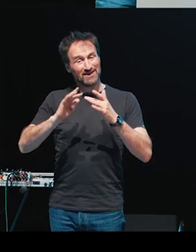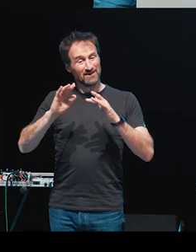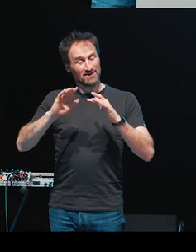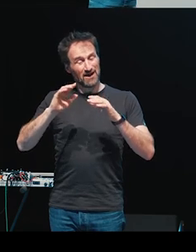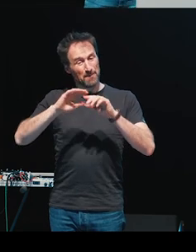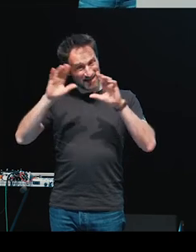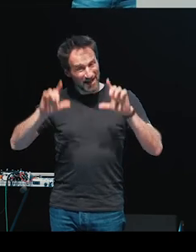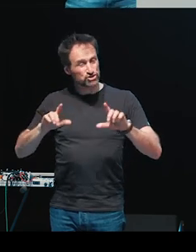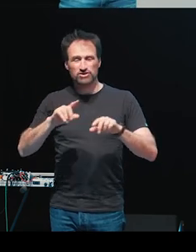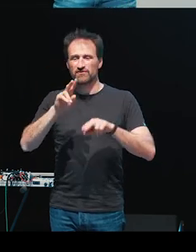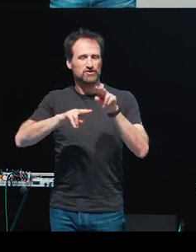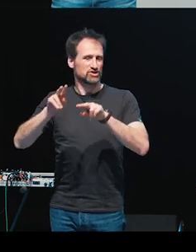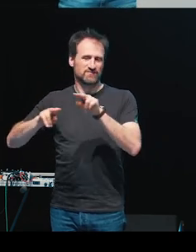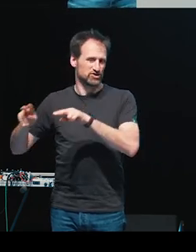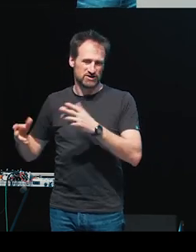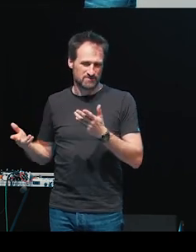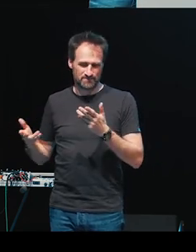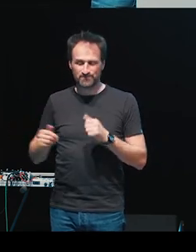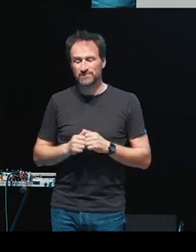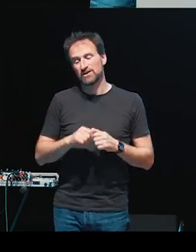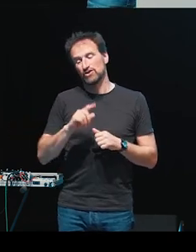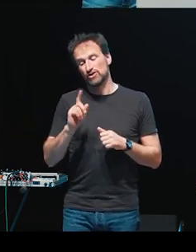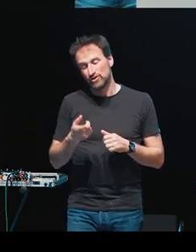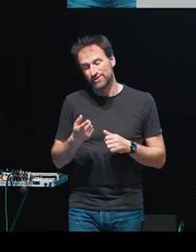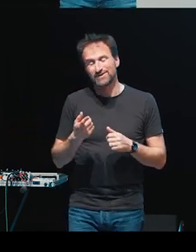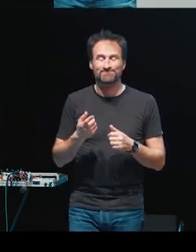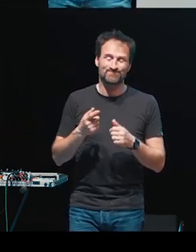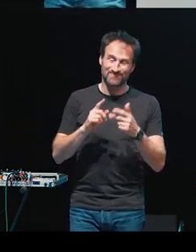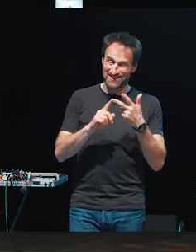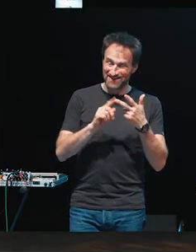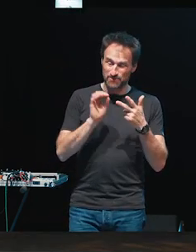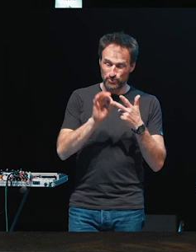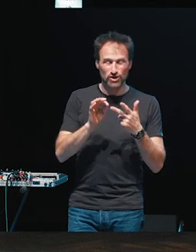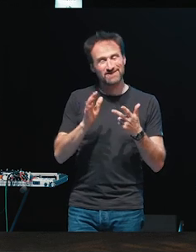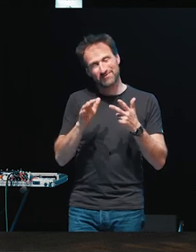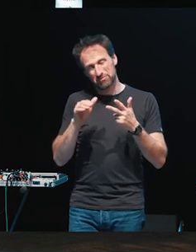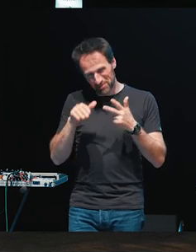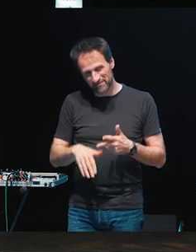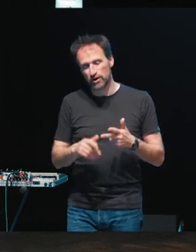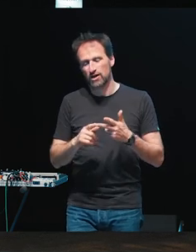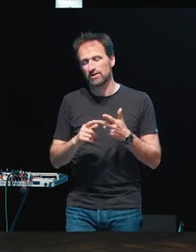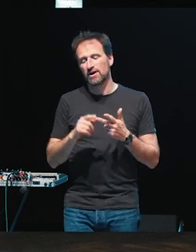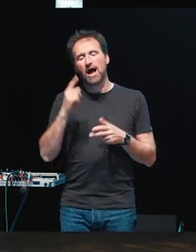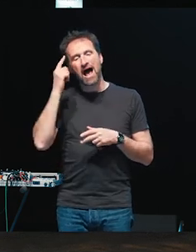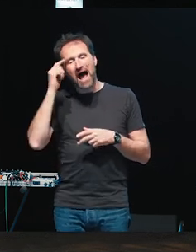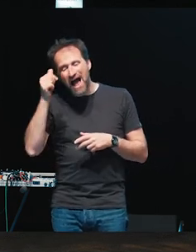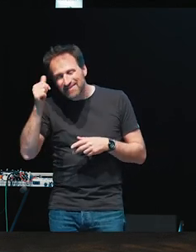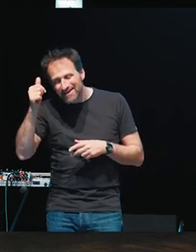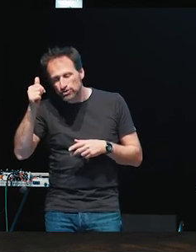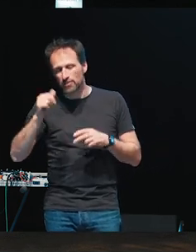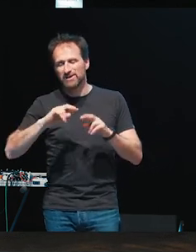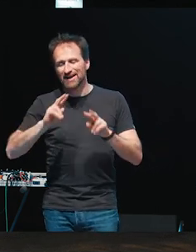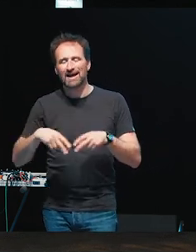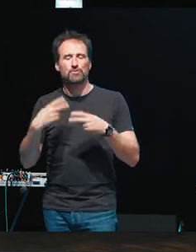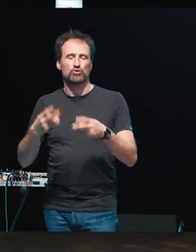Another thing is assumed reproducibility. It's just a fancy way of saying that if something worked for some other company, it will also work